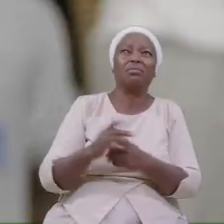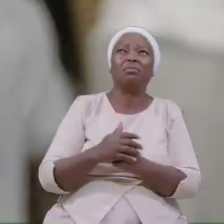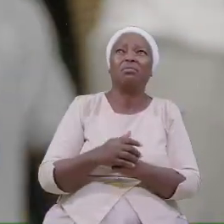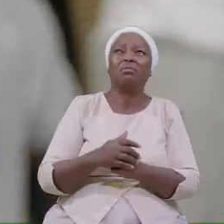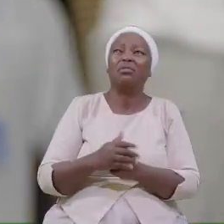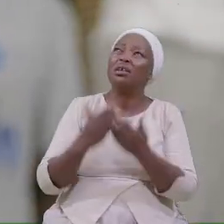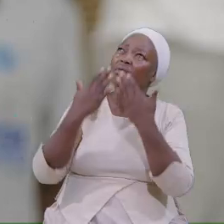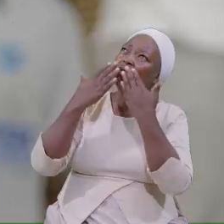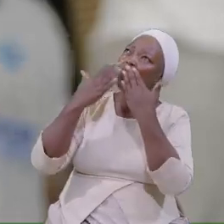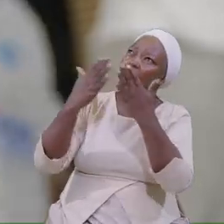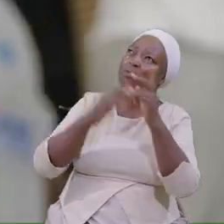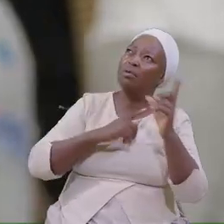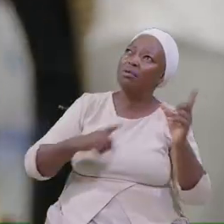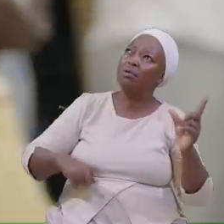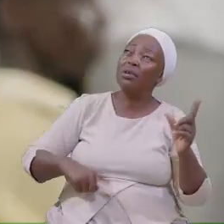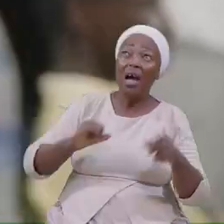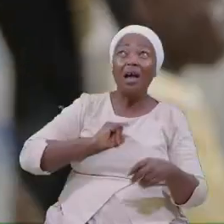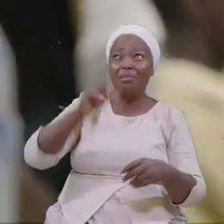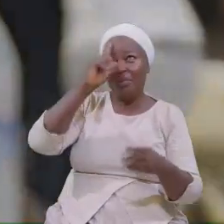Thank you, Lord.